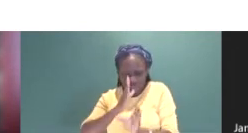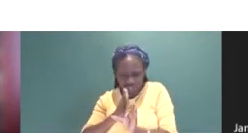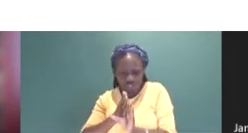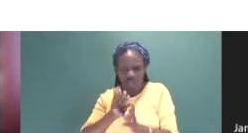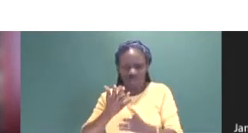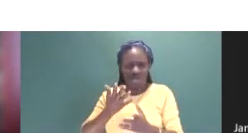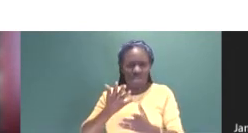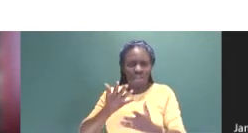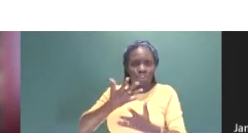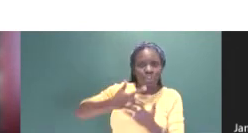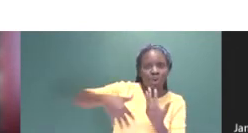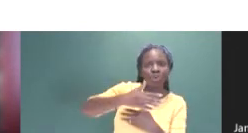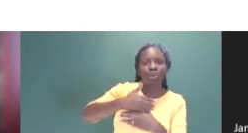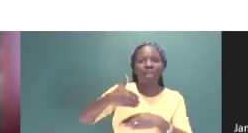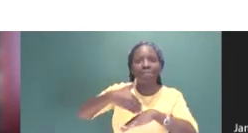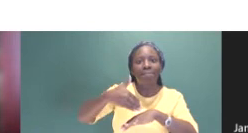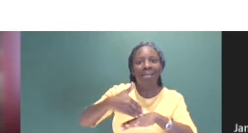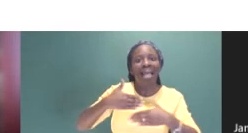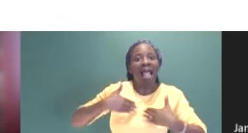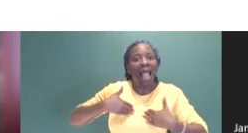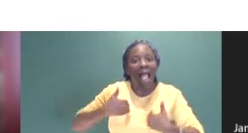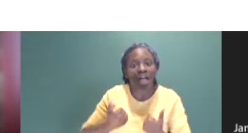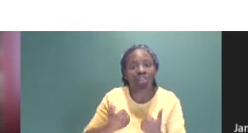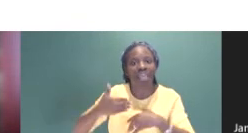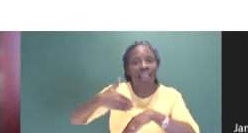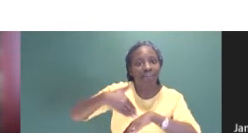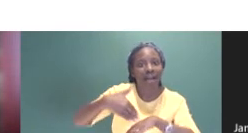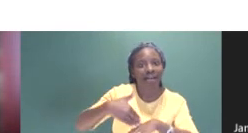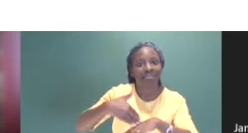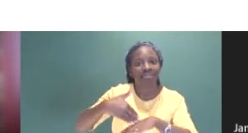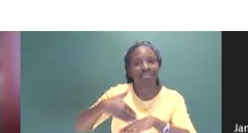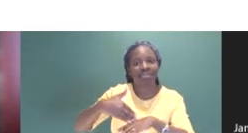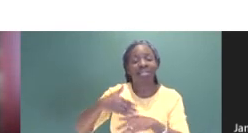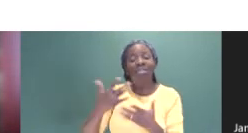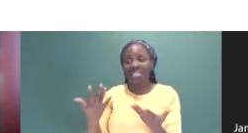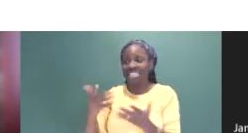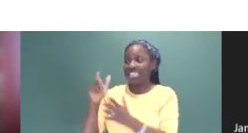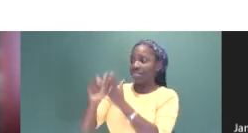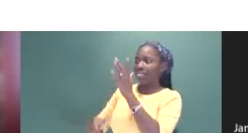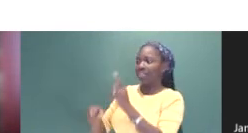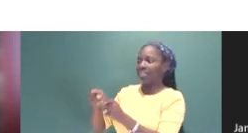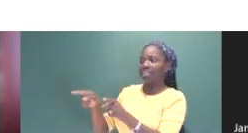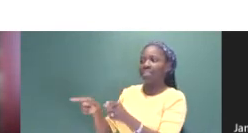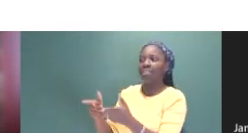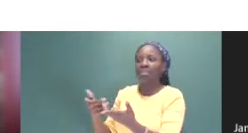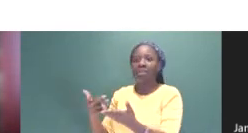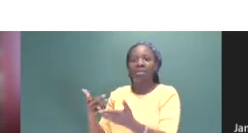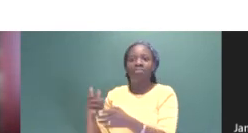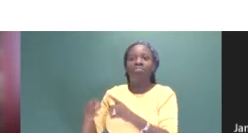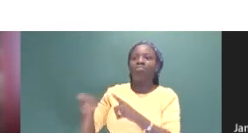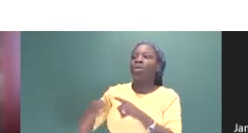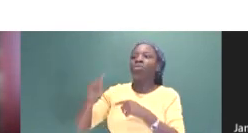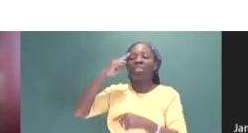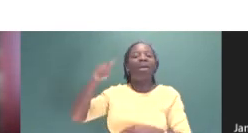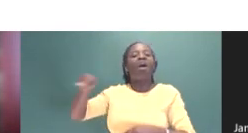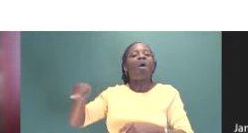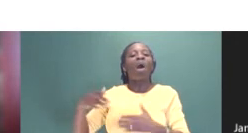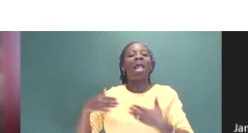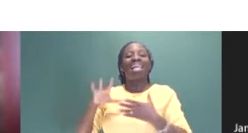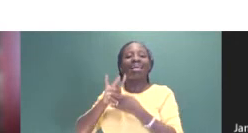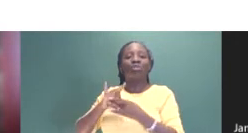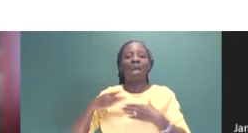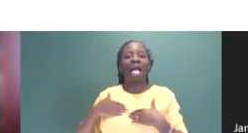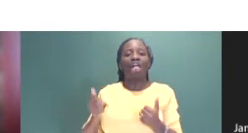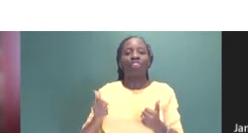impacts, as well as the health needs and impacts. There is still a tendency for disability to be seen as a purely health matter,